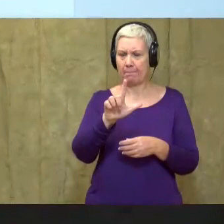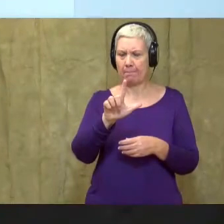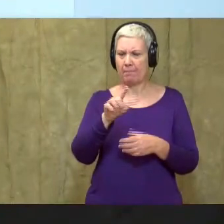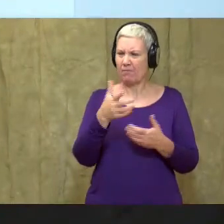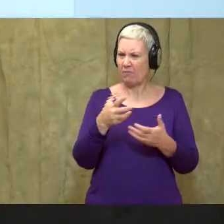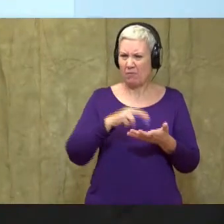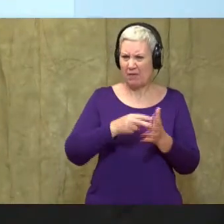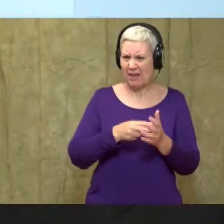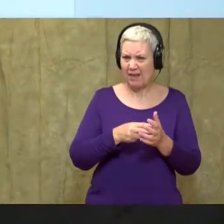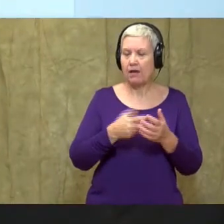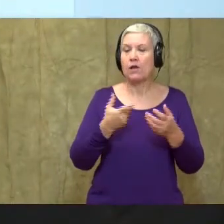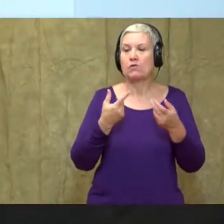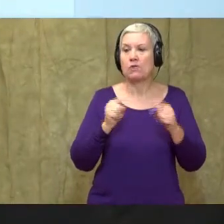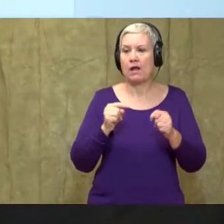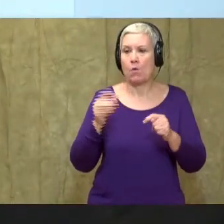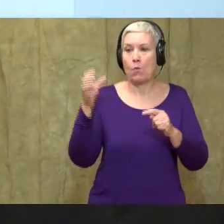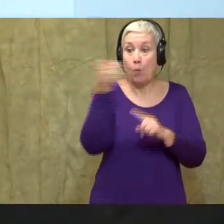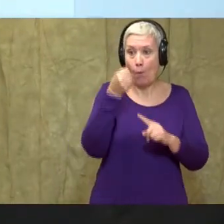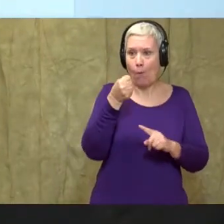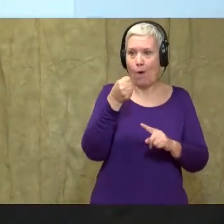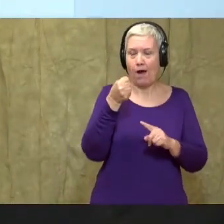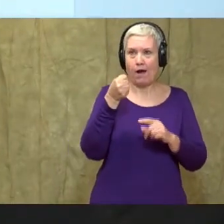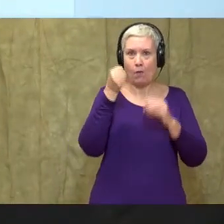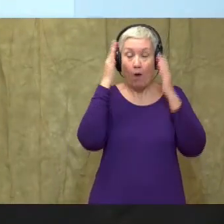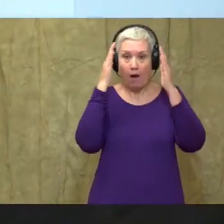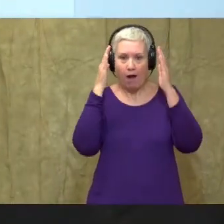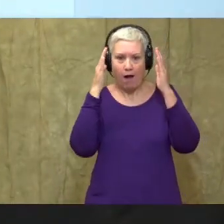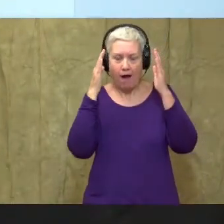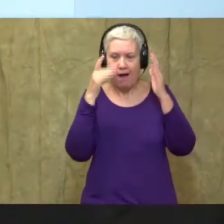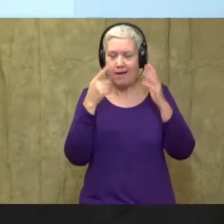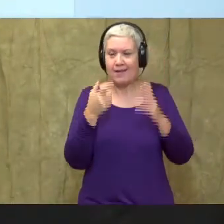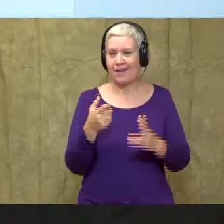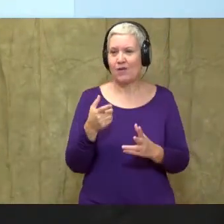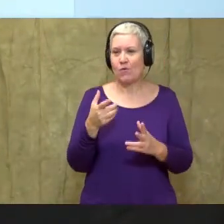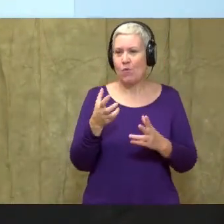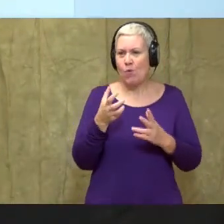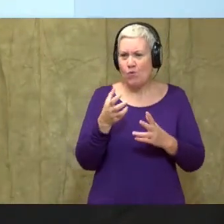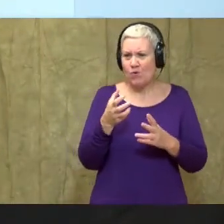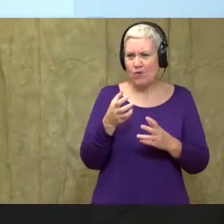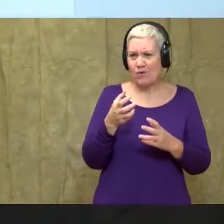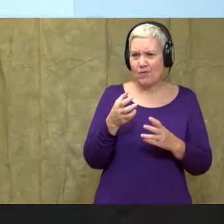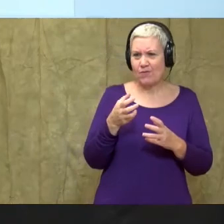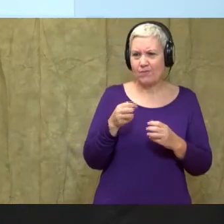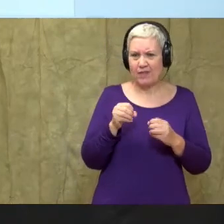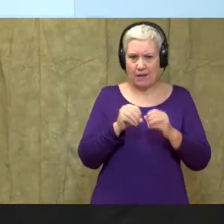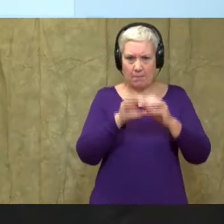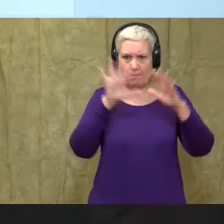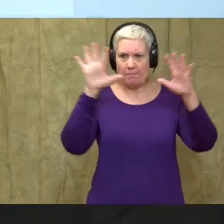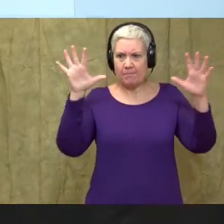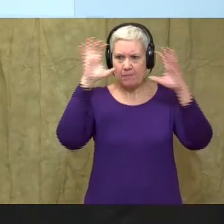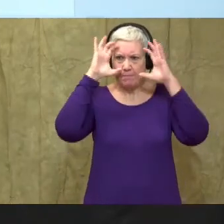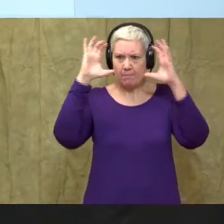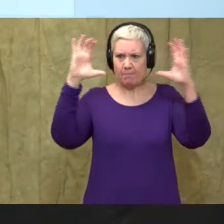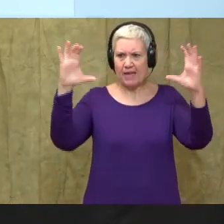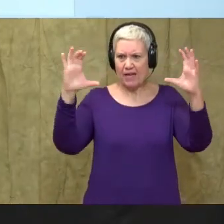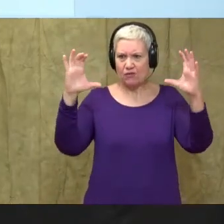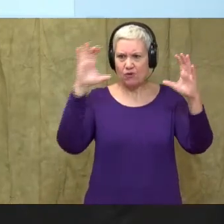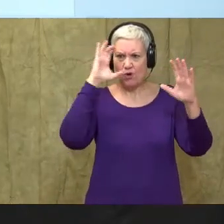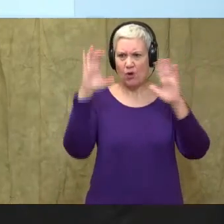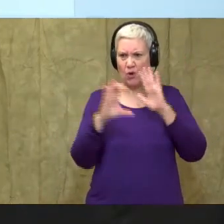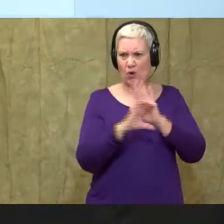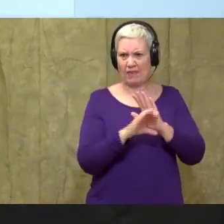to grab you, get you in. Okay? They may give you a very startling picture. They may give a